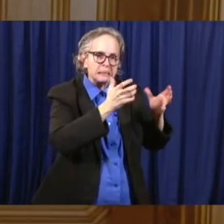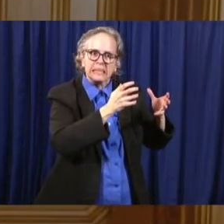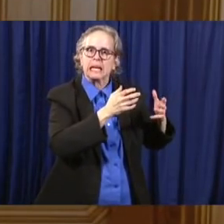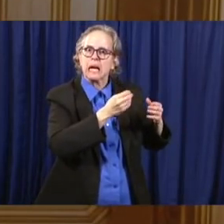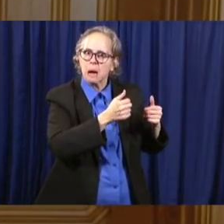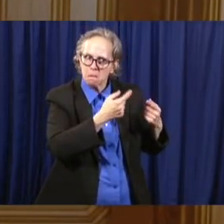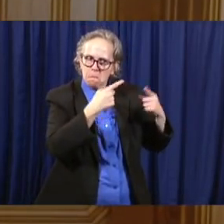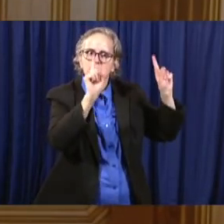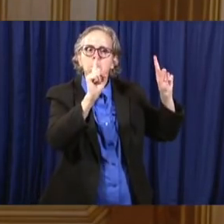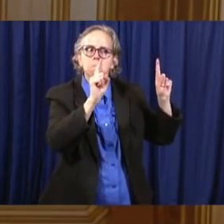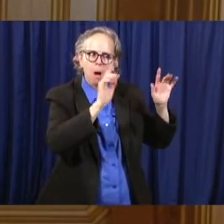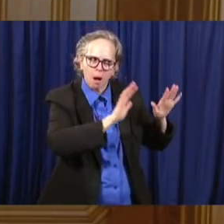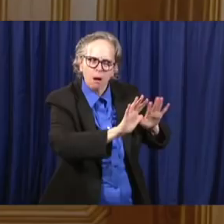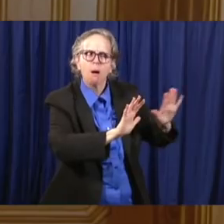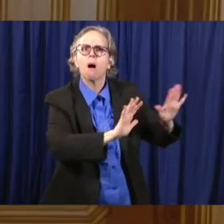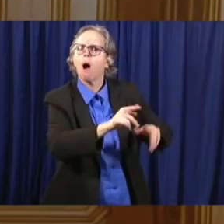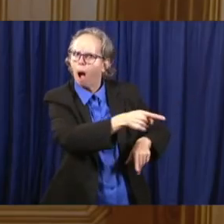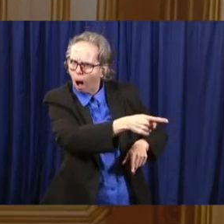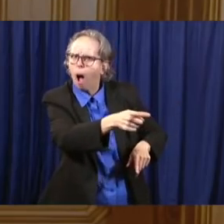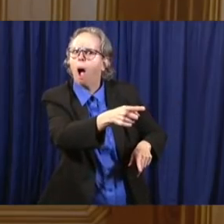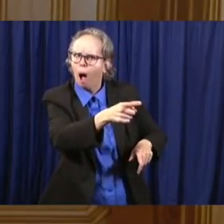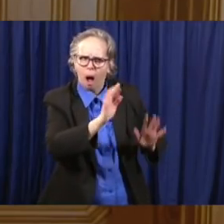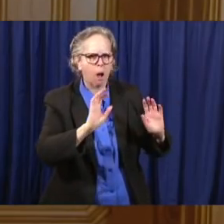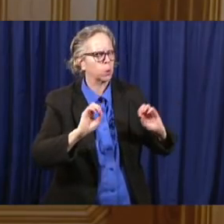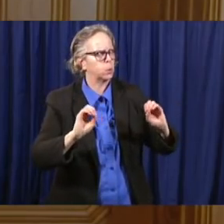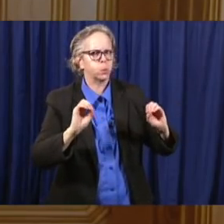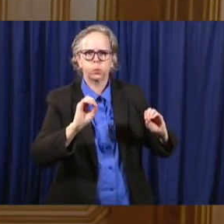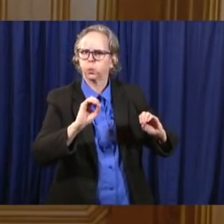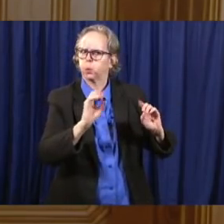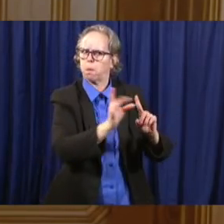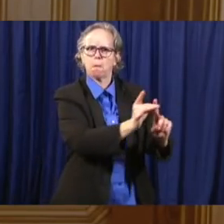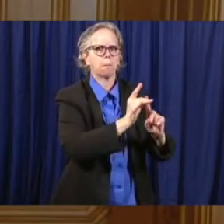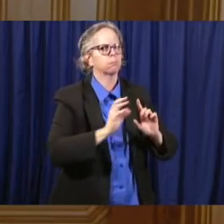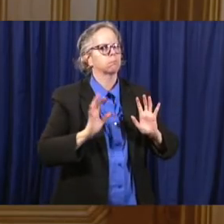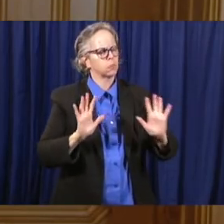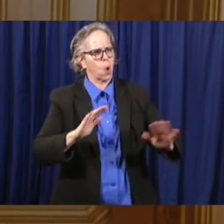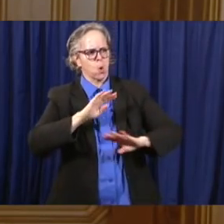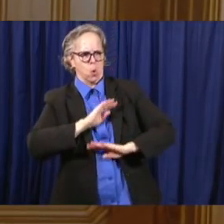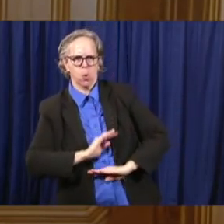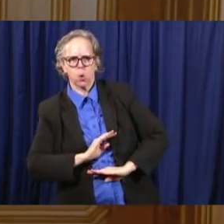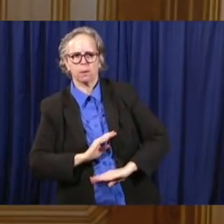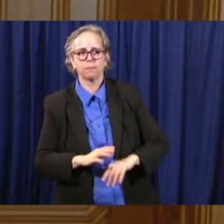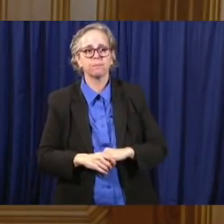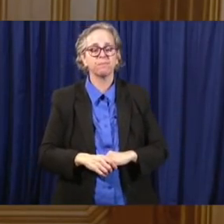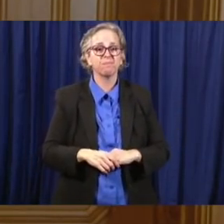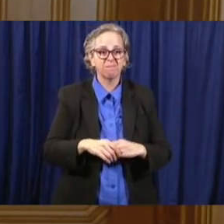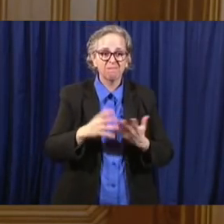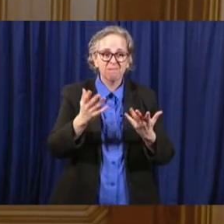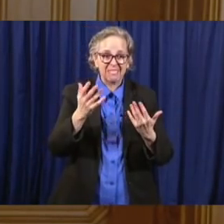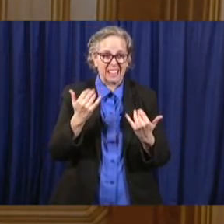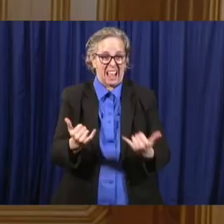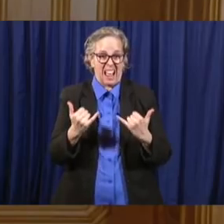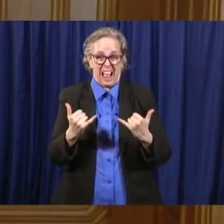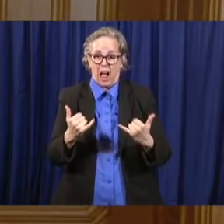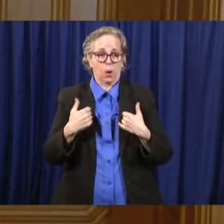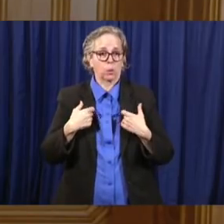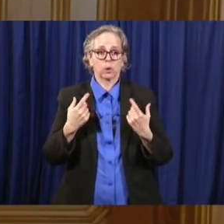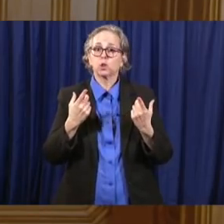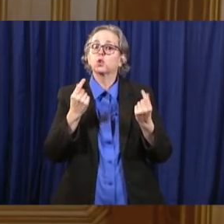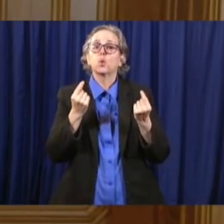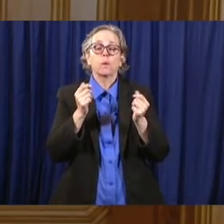so I want to mention some things that we are now doing. To go back in